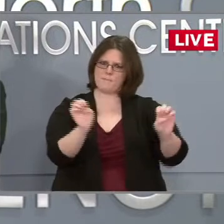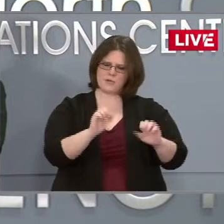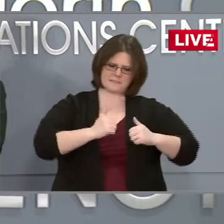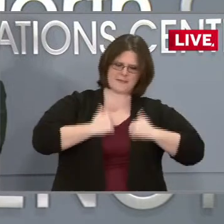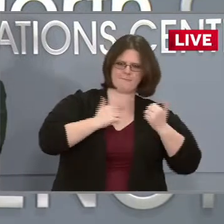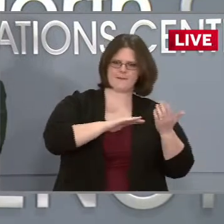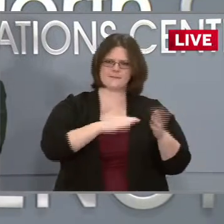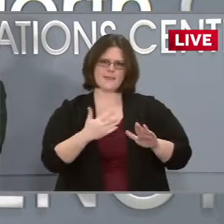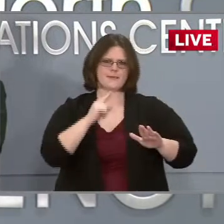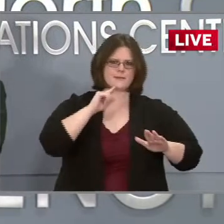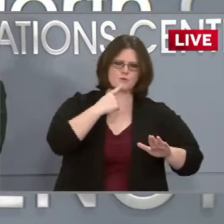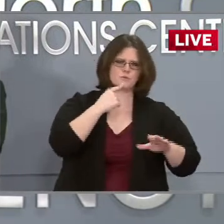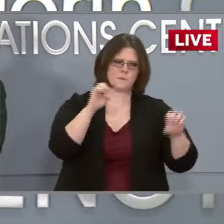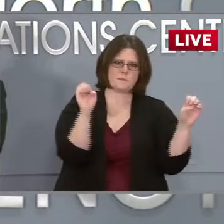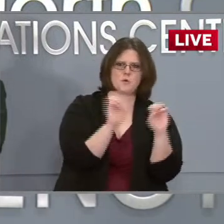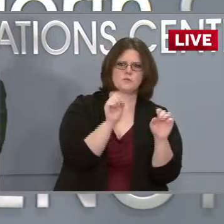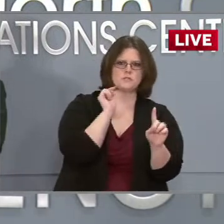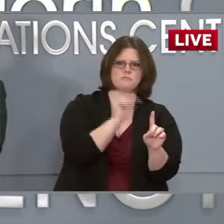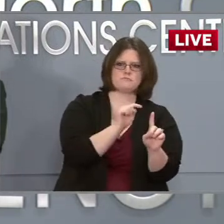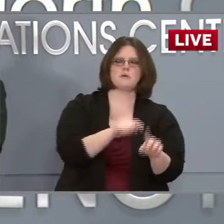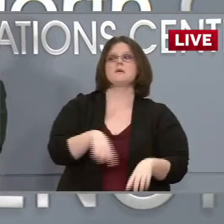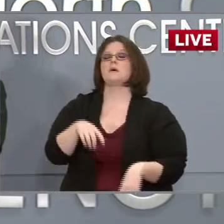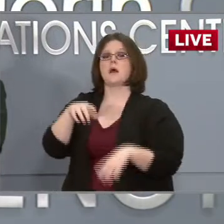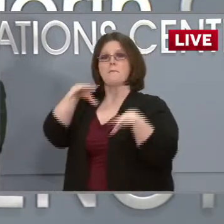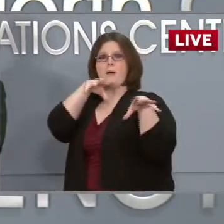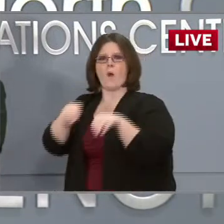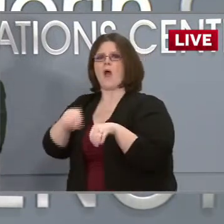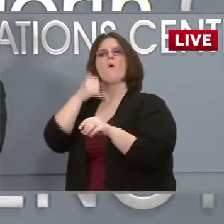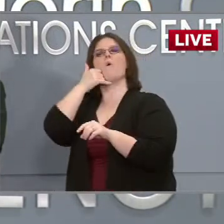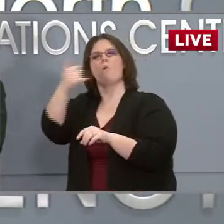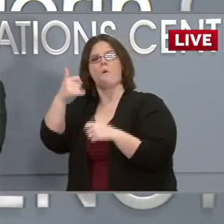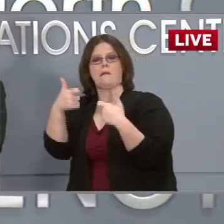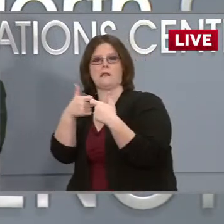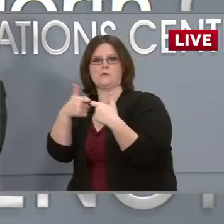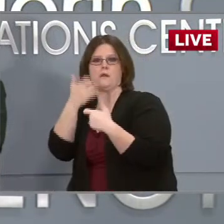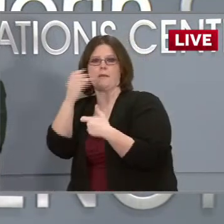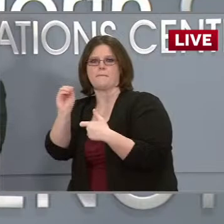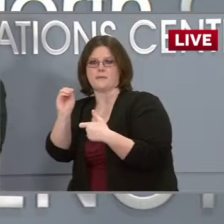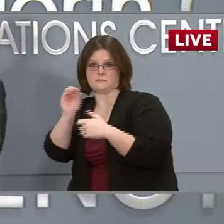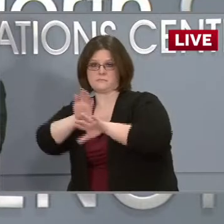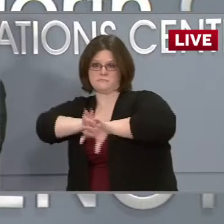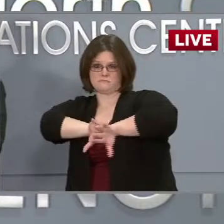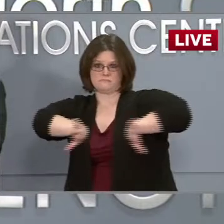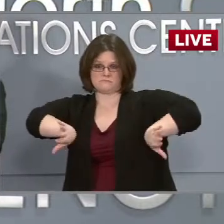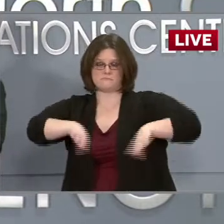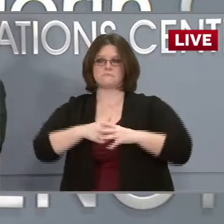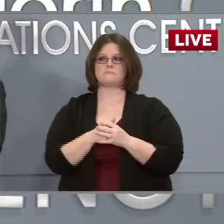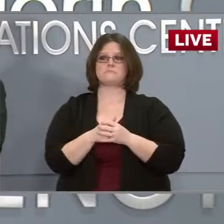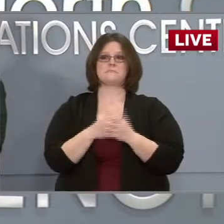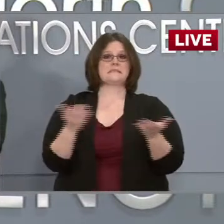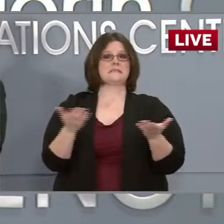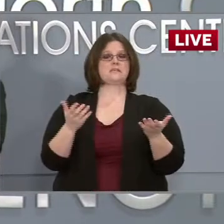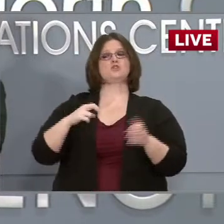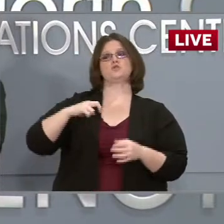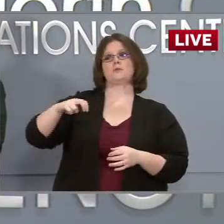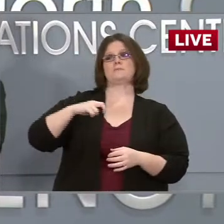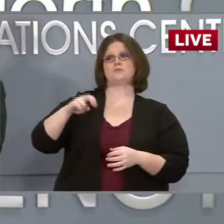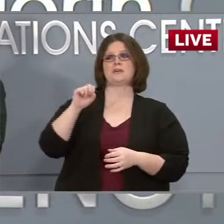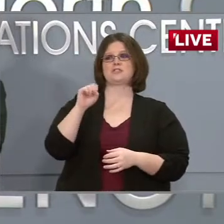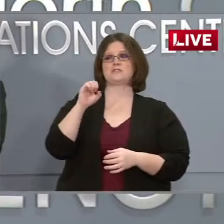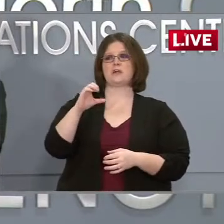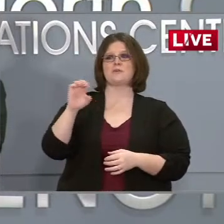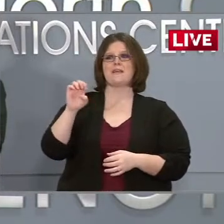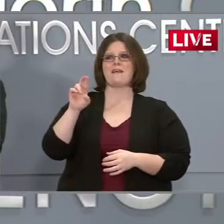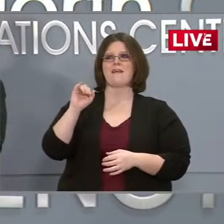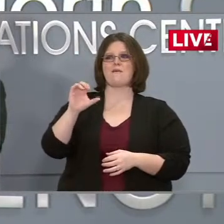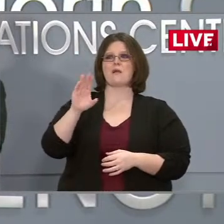company. Joining me today are Transportation Secretary Eric Boyette, Public Safety Secretary Eddie